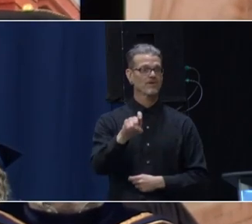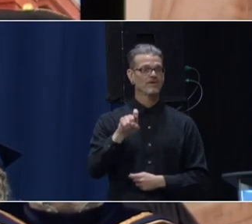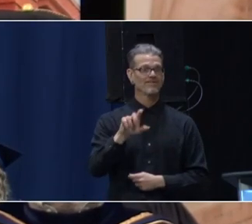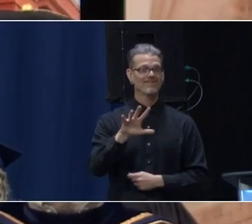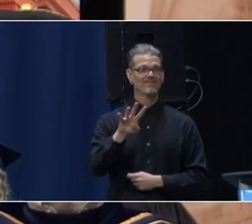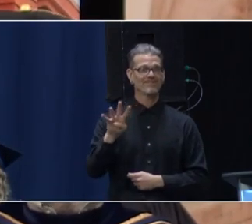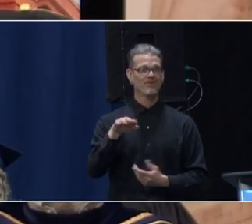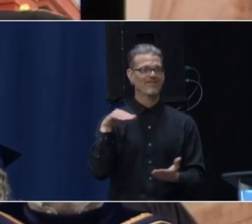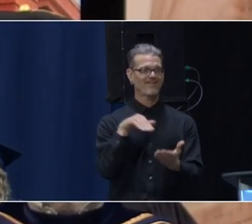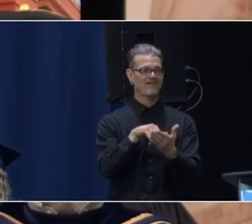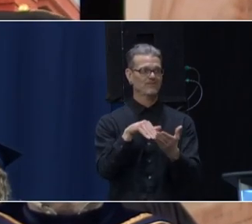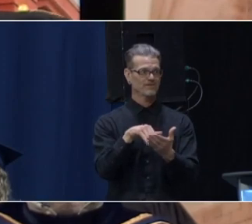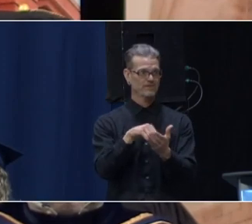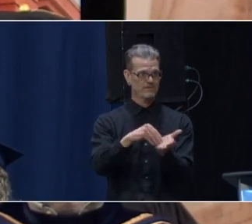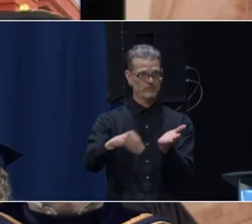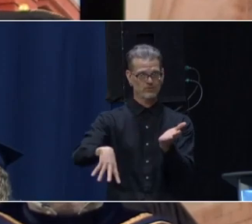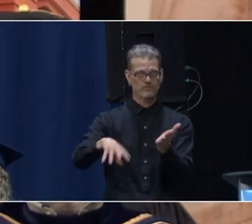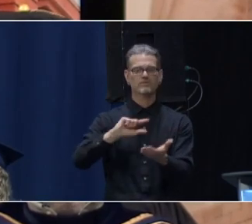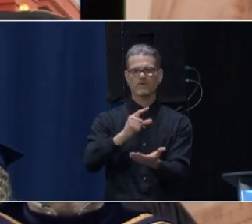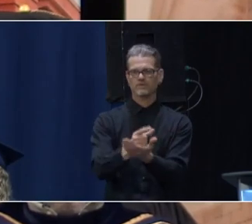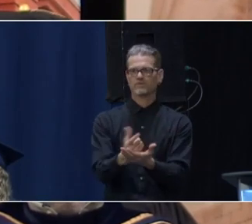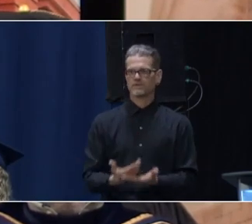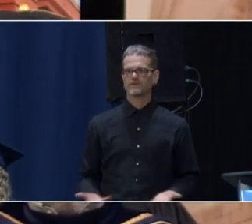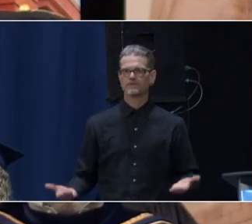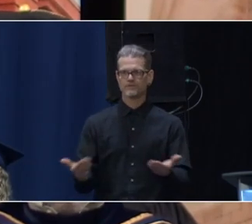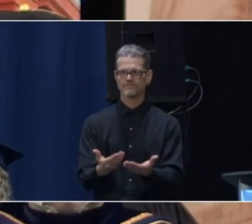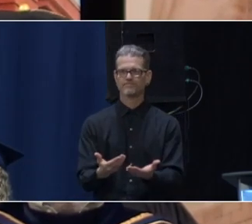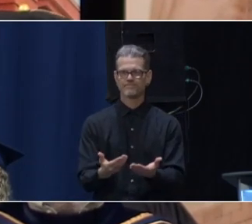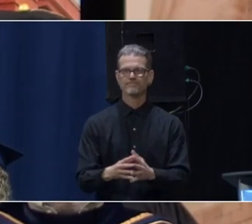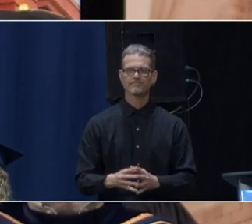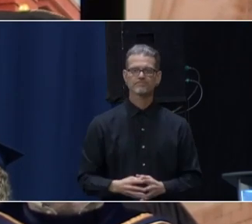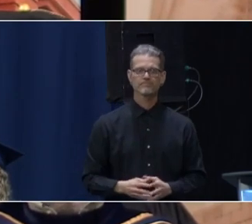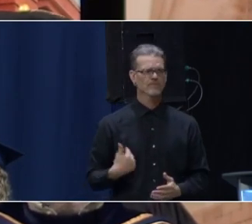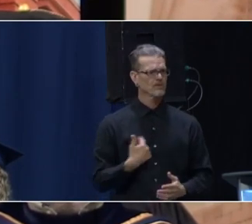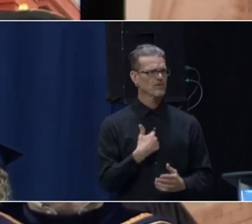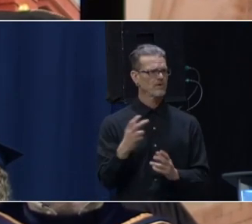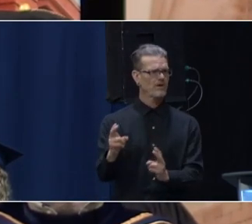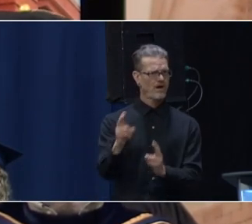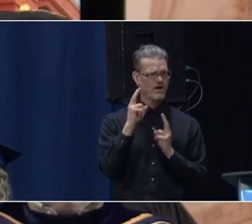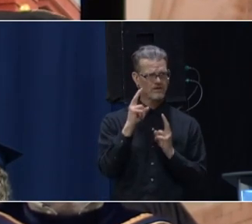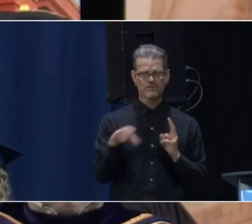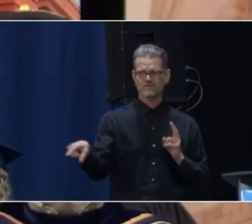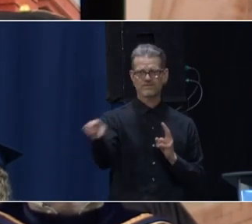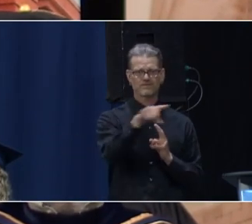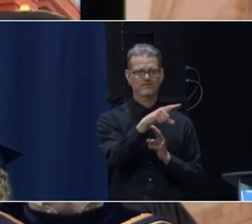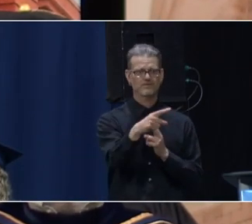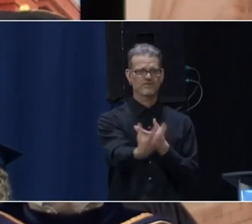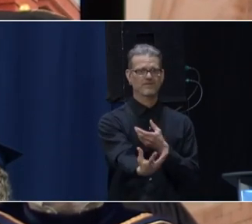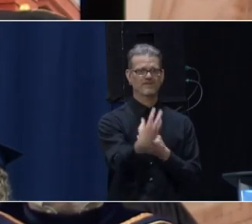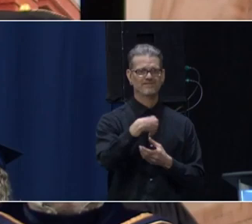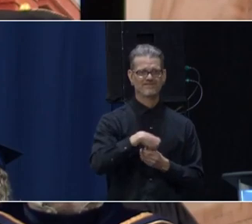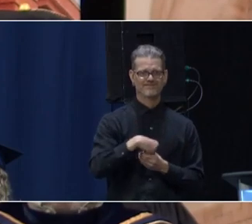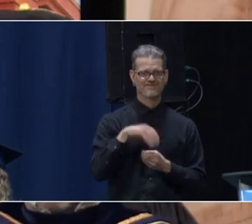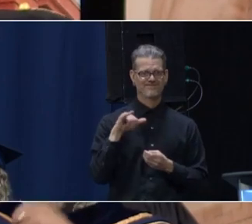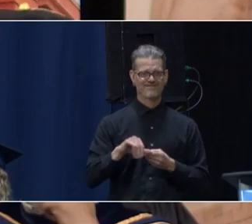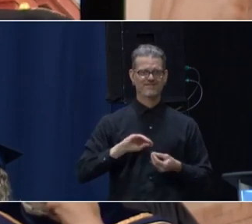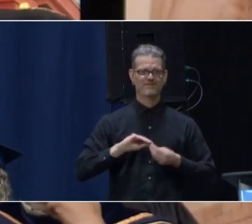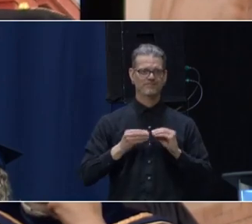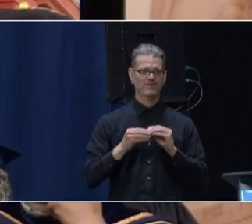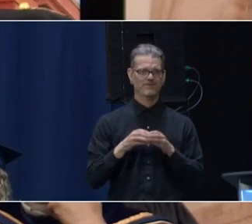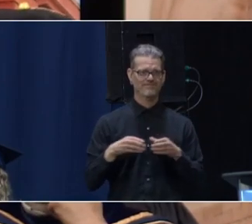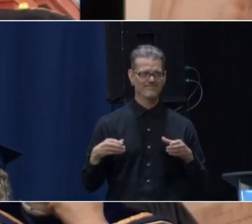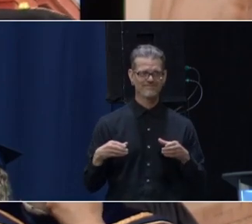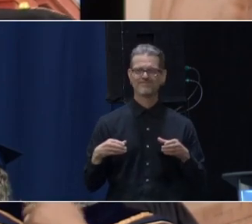154,000 individuals have graduated from our university. We are honored to have you be counted among this esteemed group